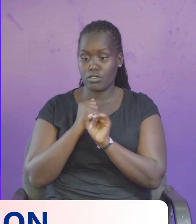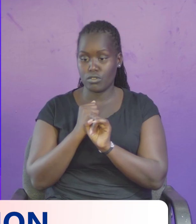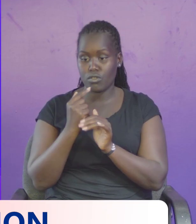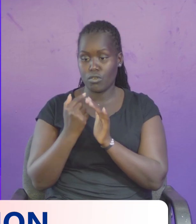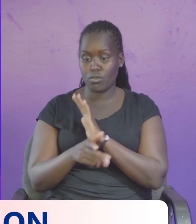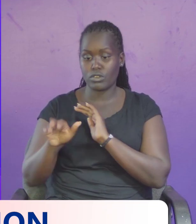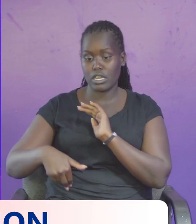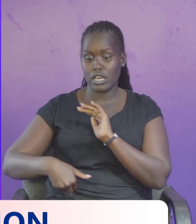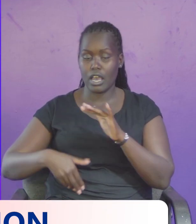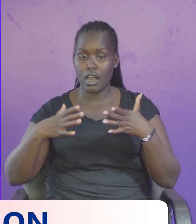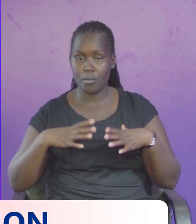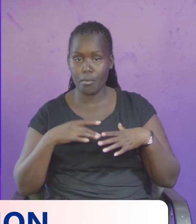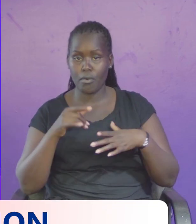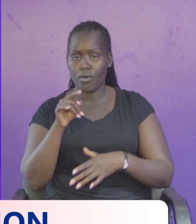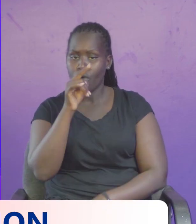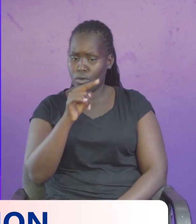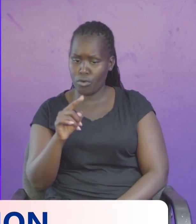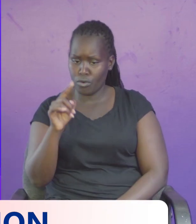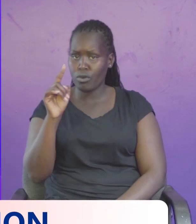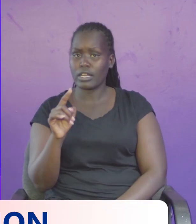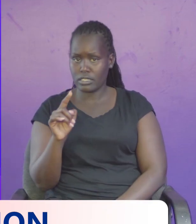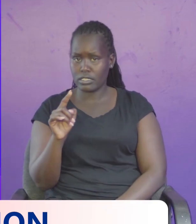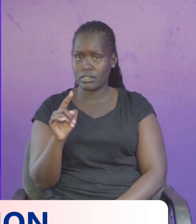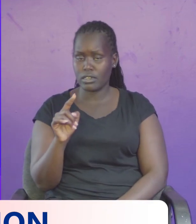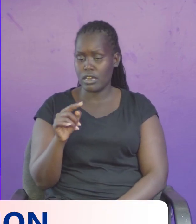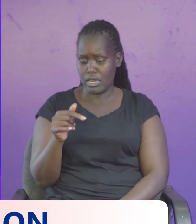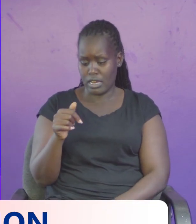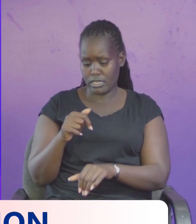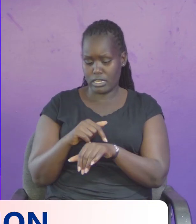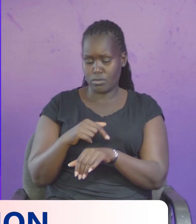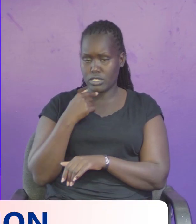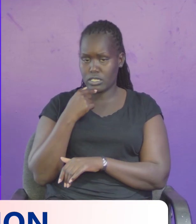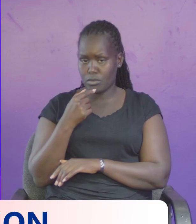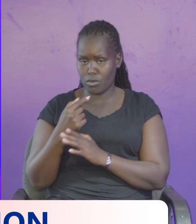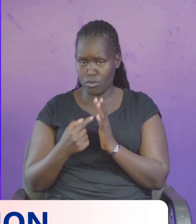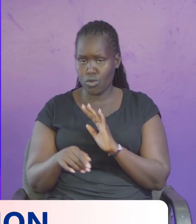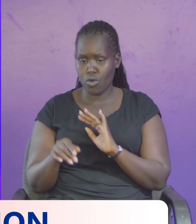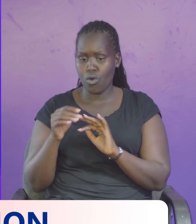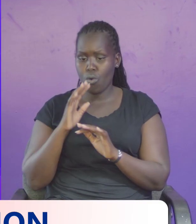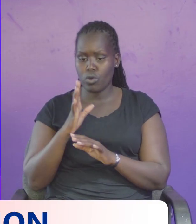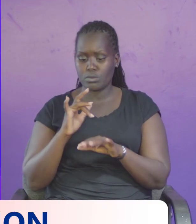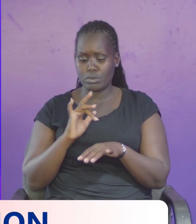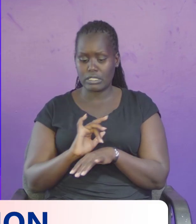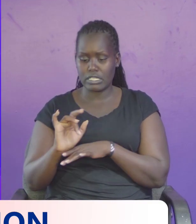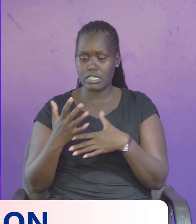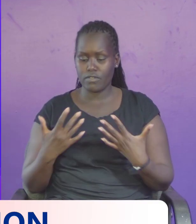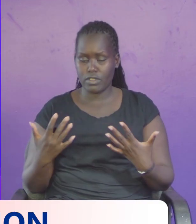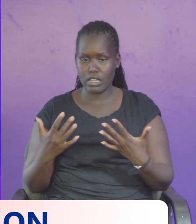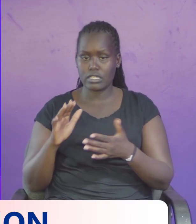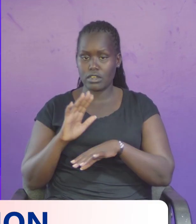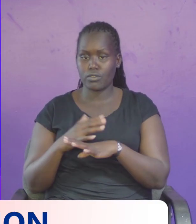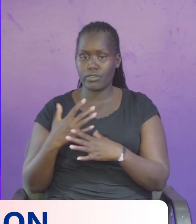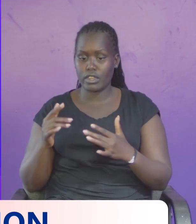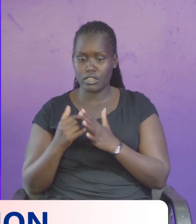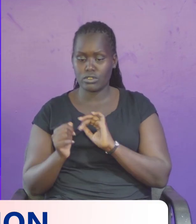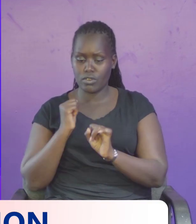young people. You know, you are right, Maureen, Yes. when you say that we speak sensitive things here. The good thing is that we've